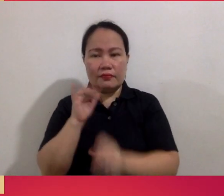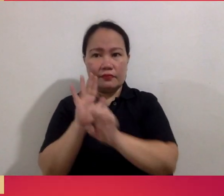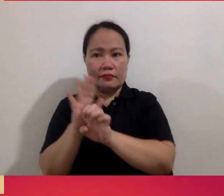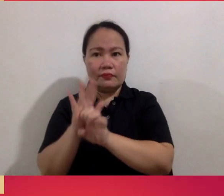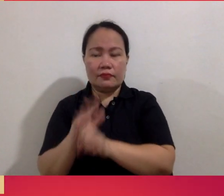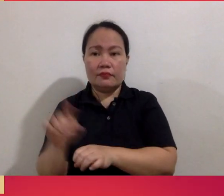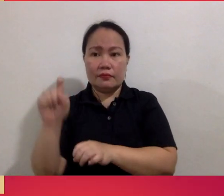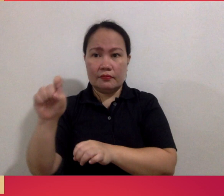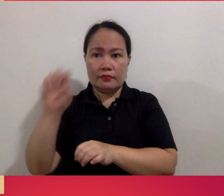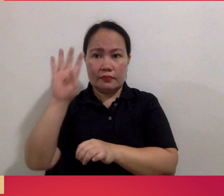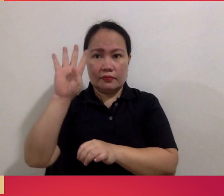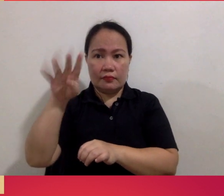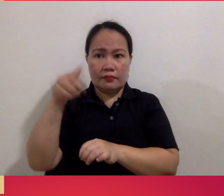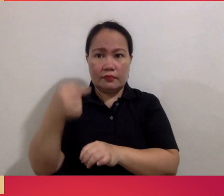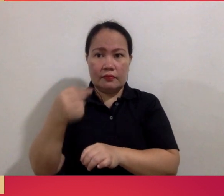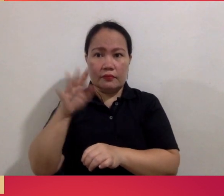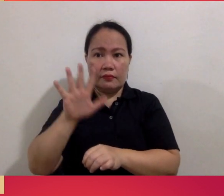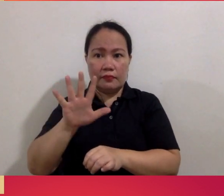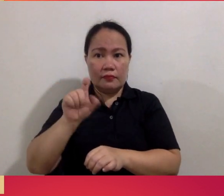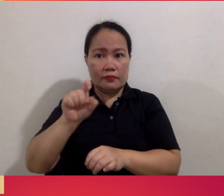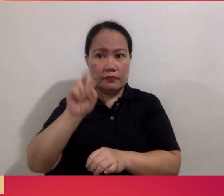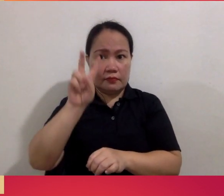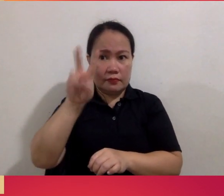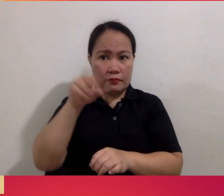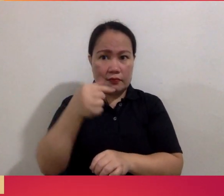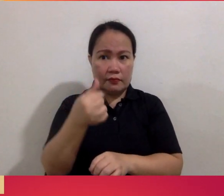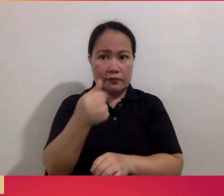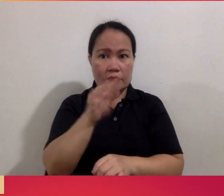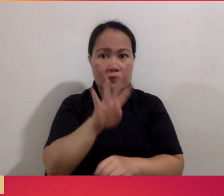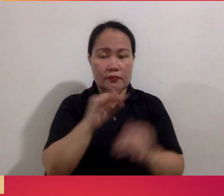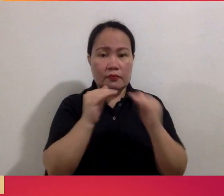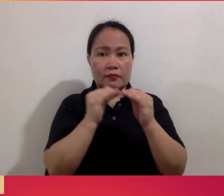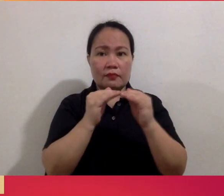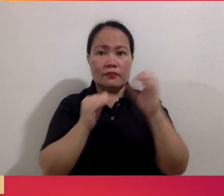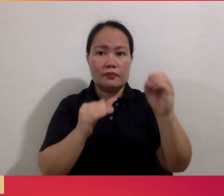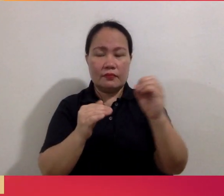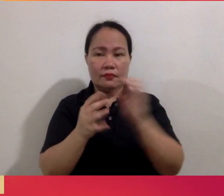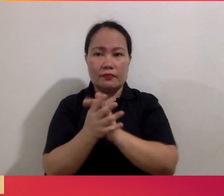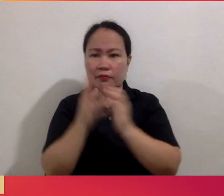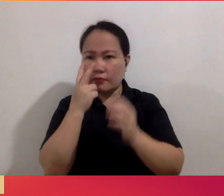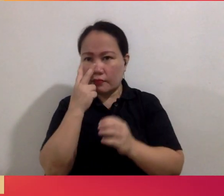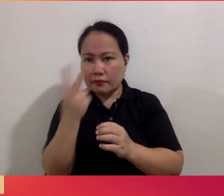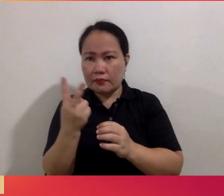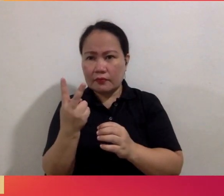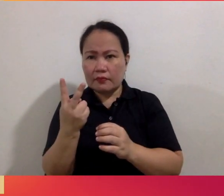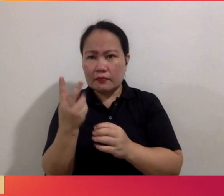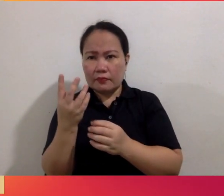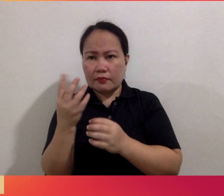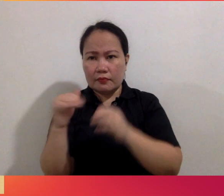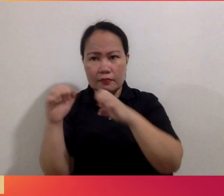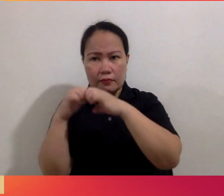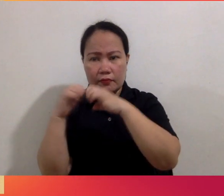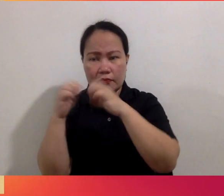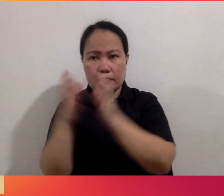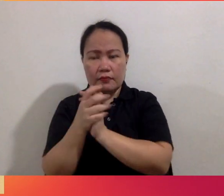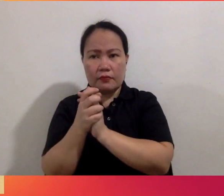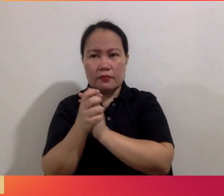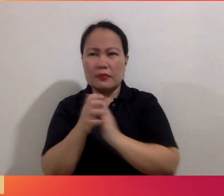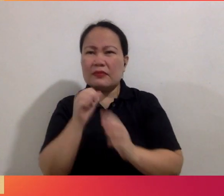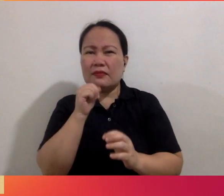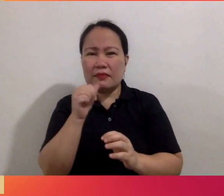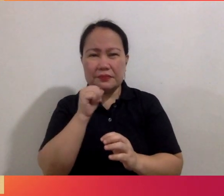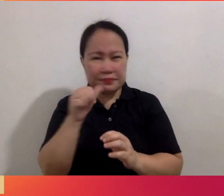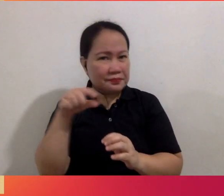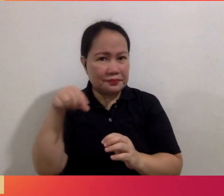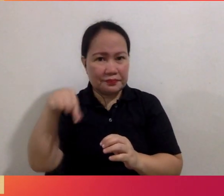Last, we have x to the fourth minus 5x squared plus 4 is equal to 0. So, tingnan natin yung given